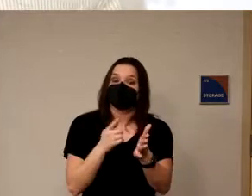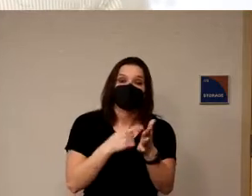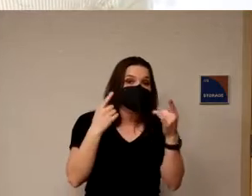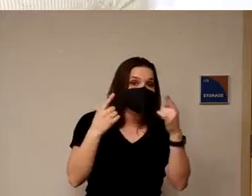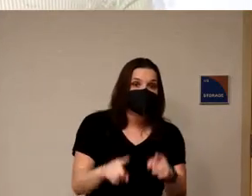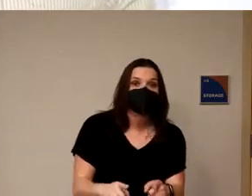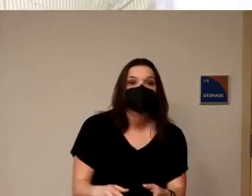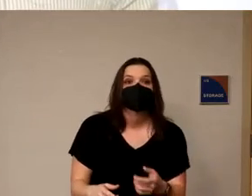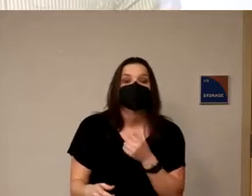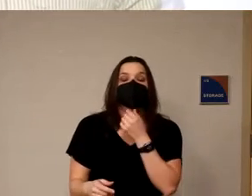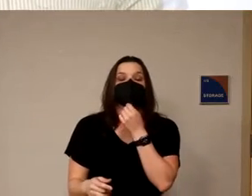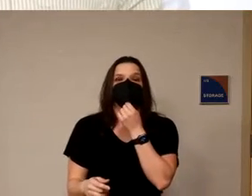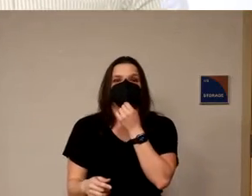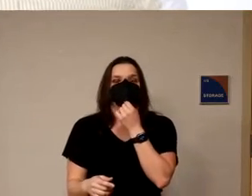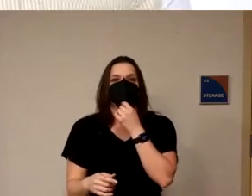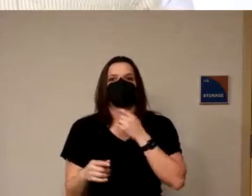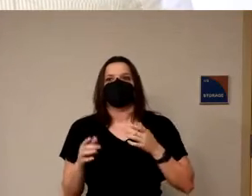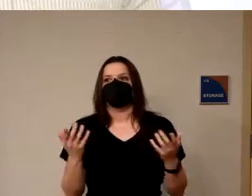happens. So,